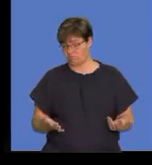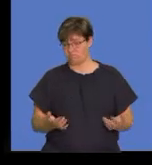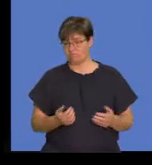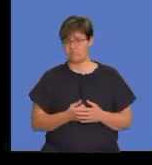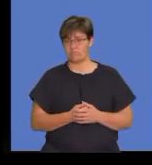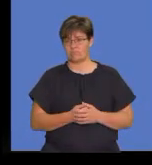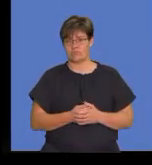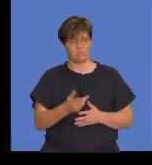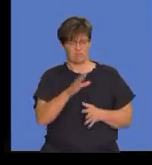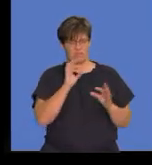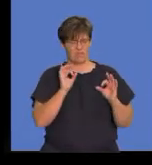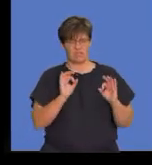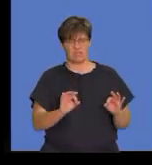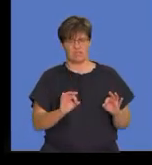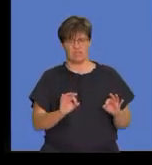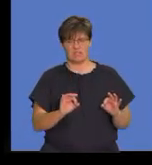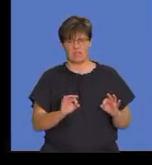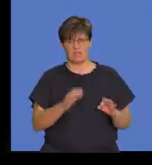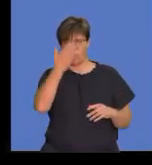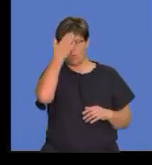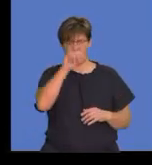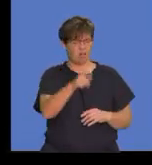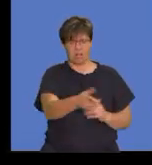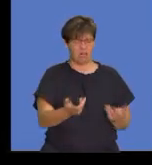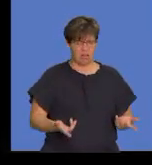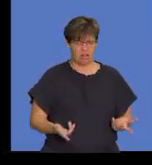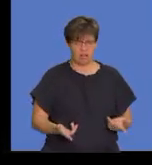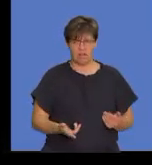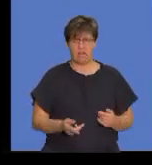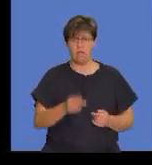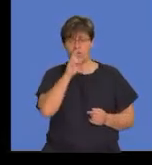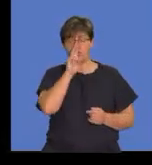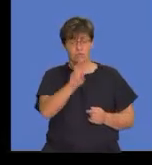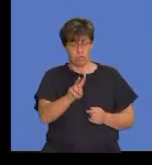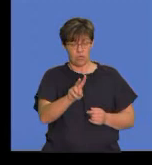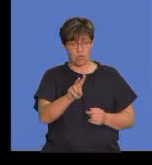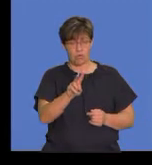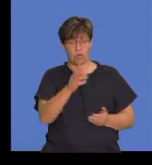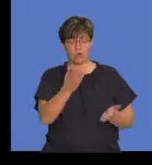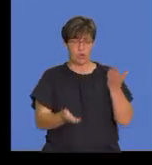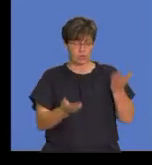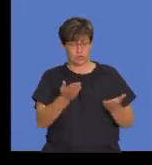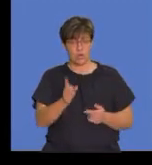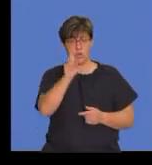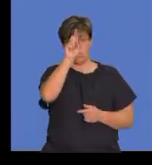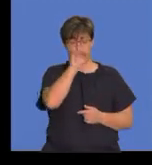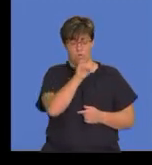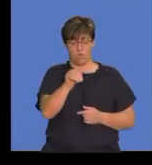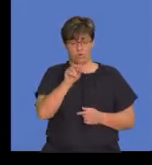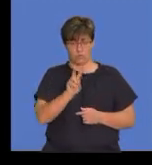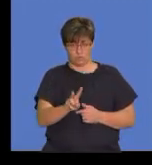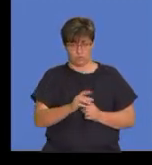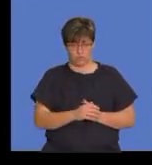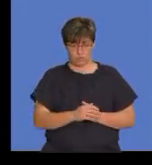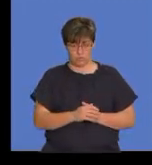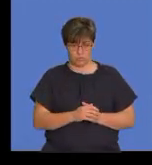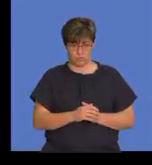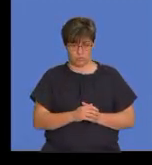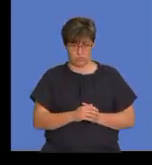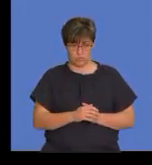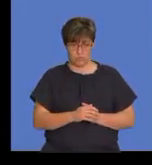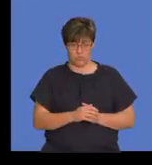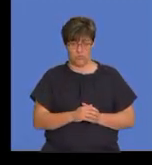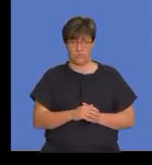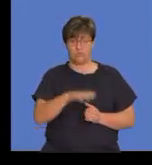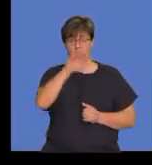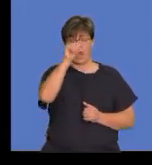Now, what exactly do you know about this? We saw that our ratio is 1 over 2